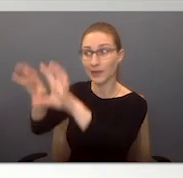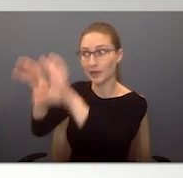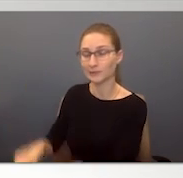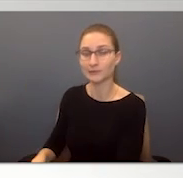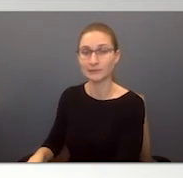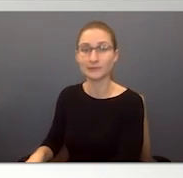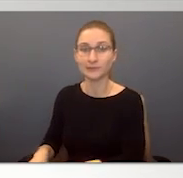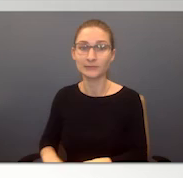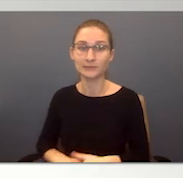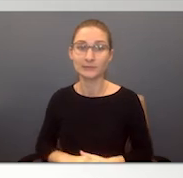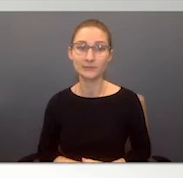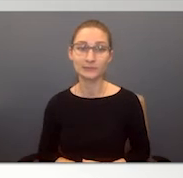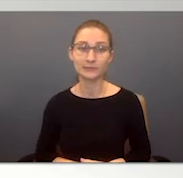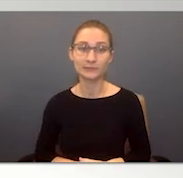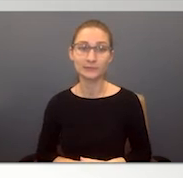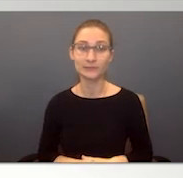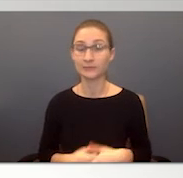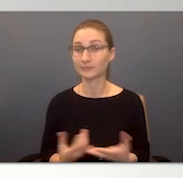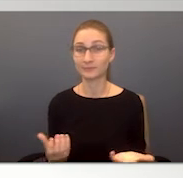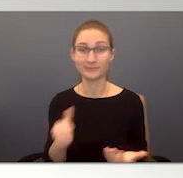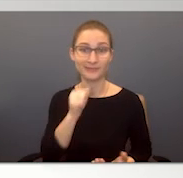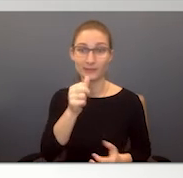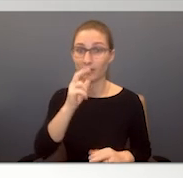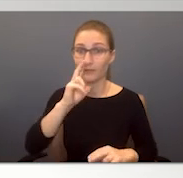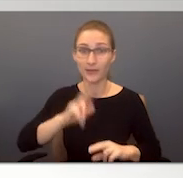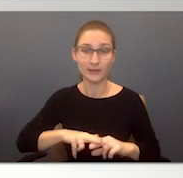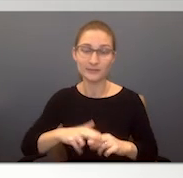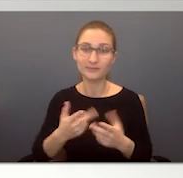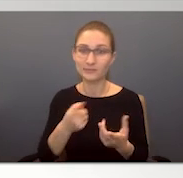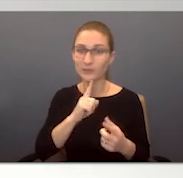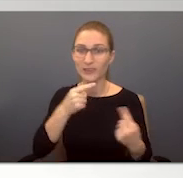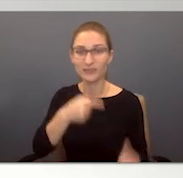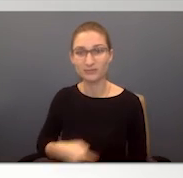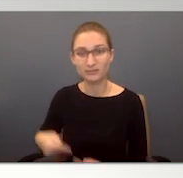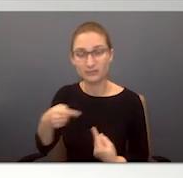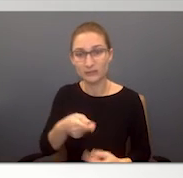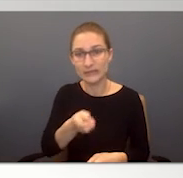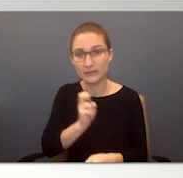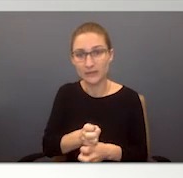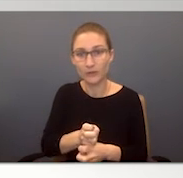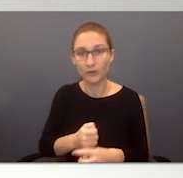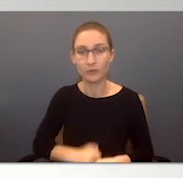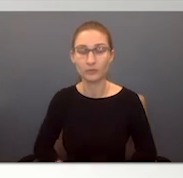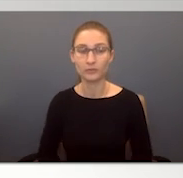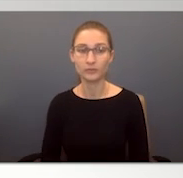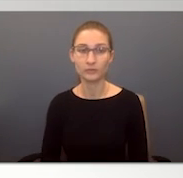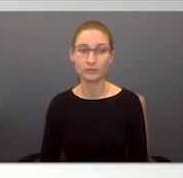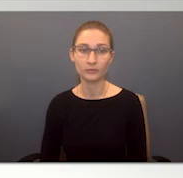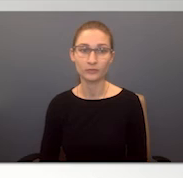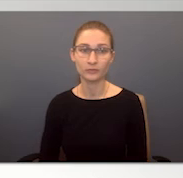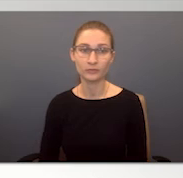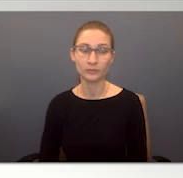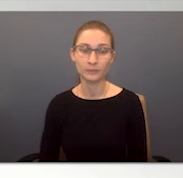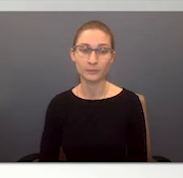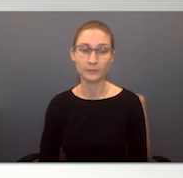no walls, probably about up that high. Yeah, it was not fun. It was difficult. Go ahead and go forward,